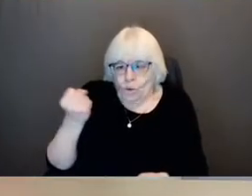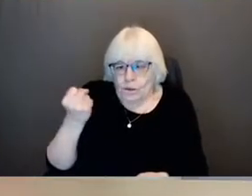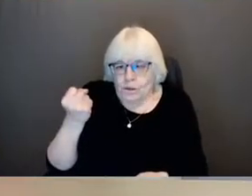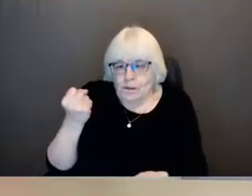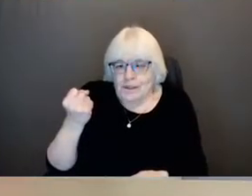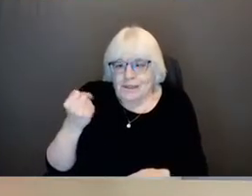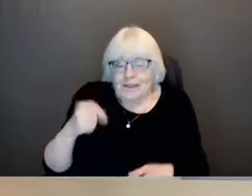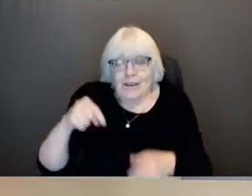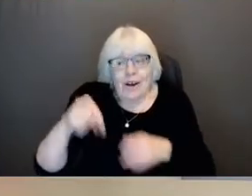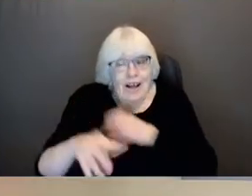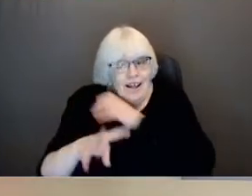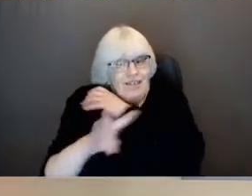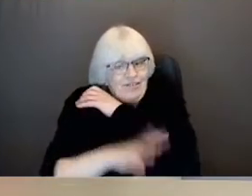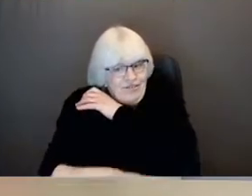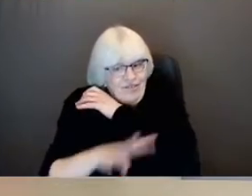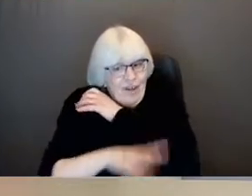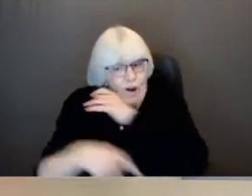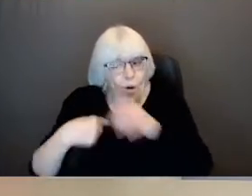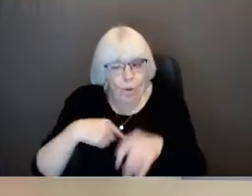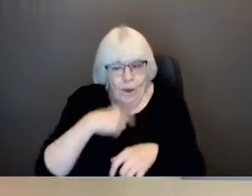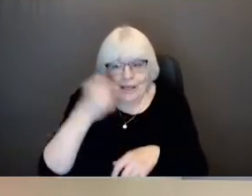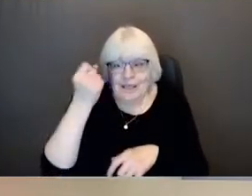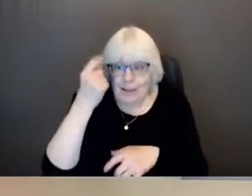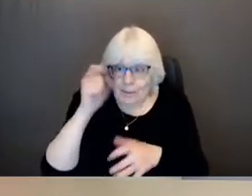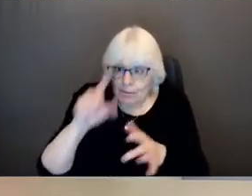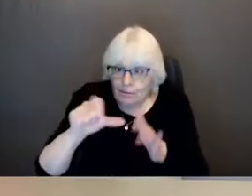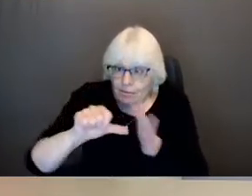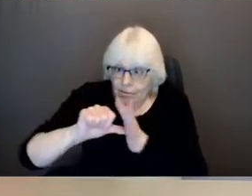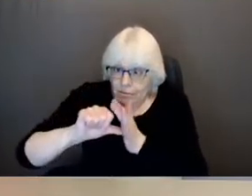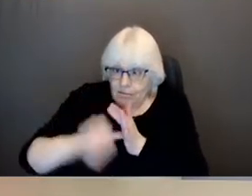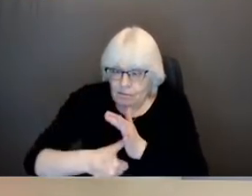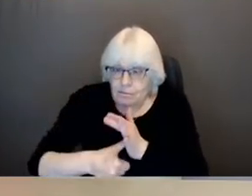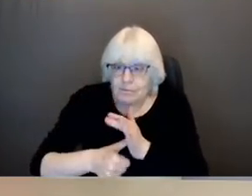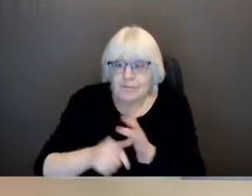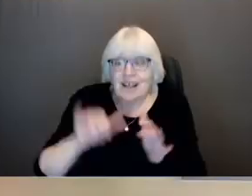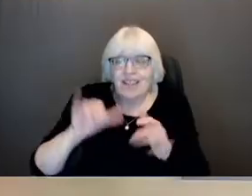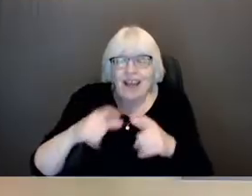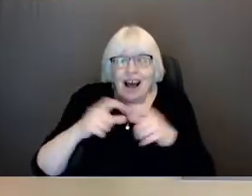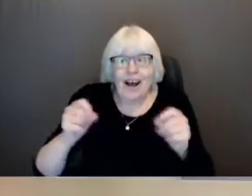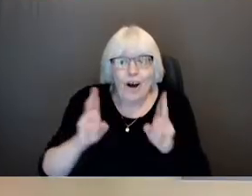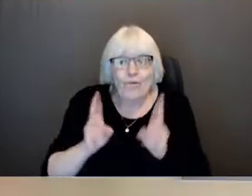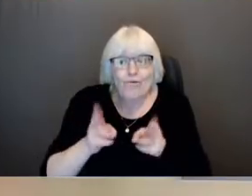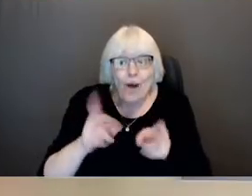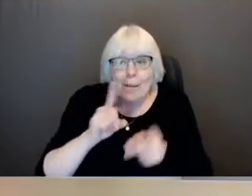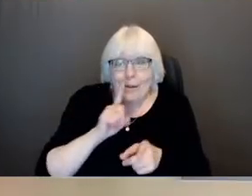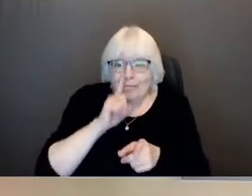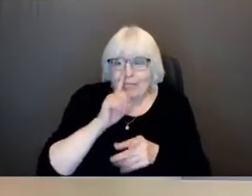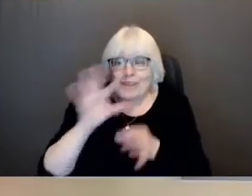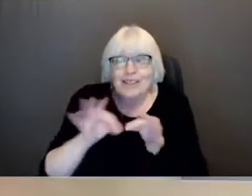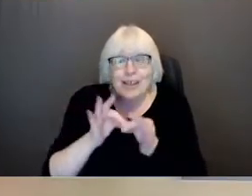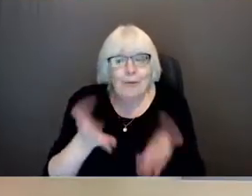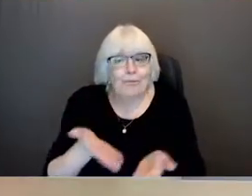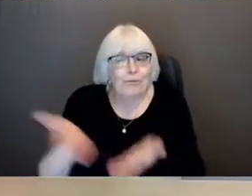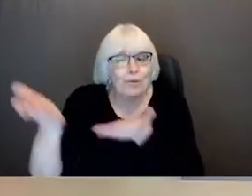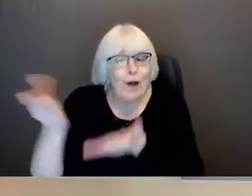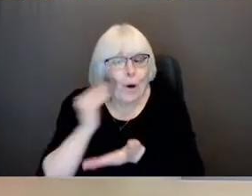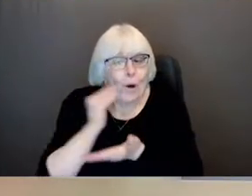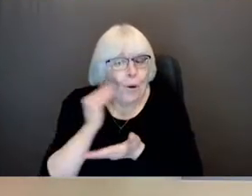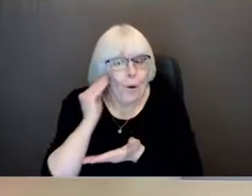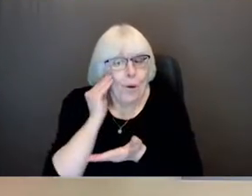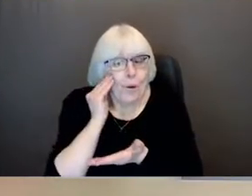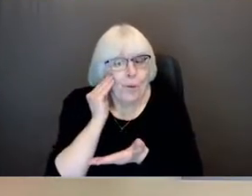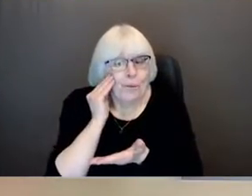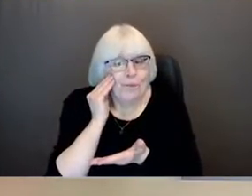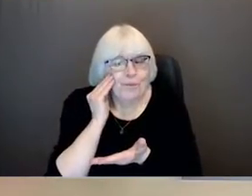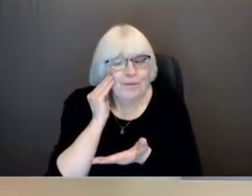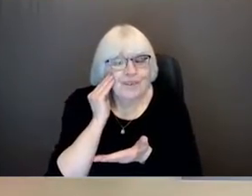at-home home kits, because we sort of talked about how many we had from a molecular ID now point of view. So in September we had